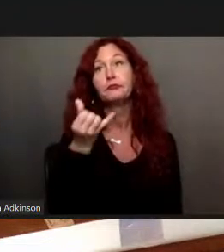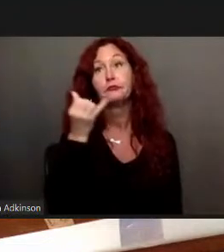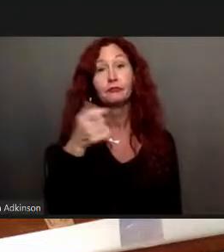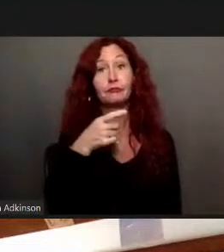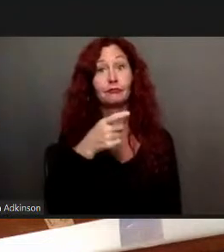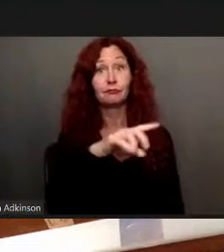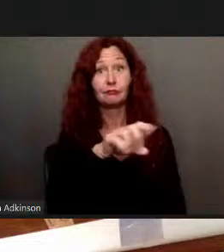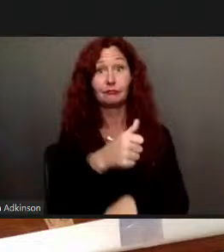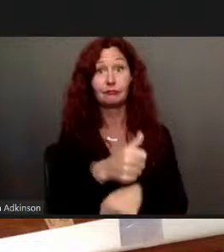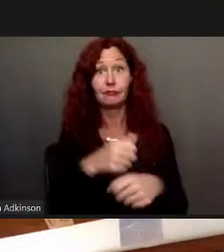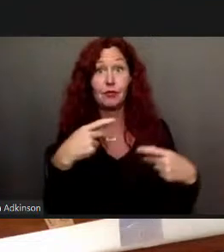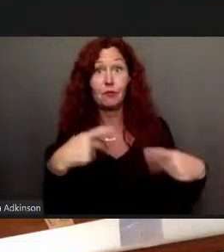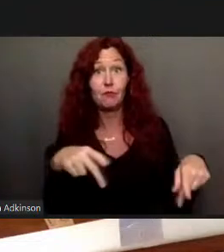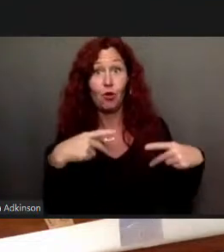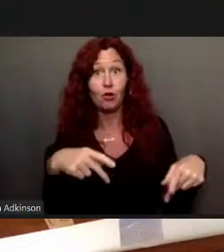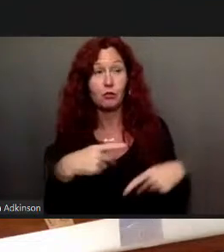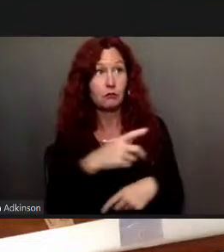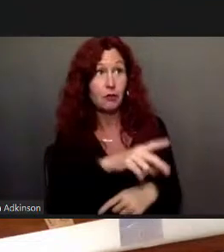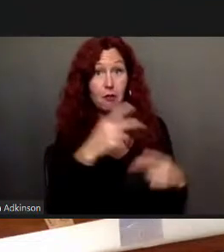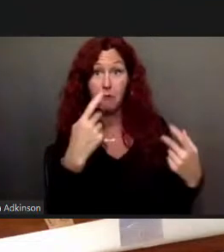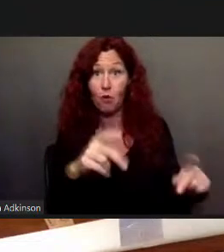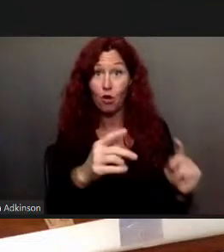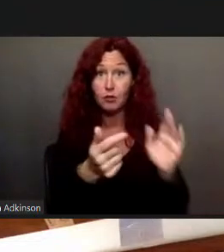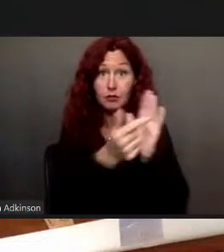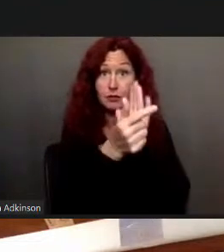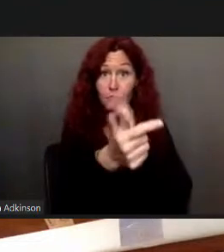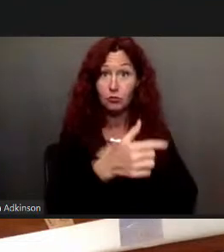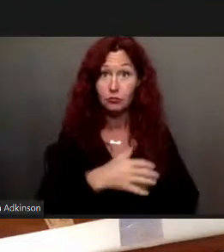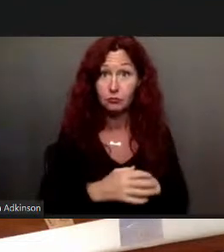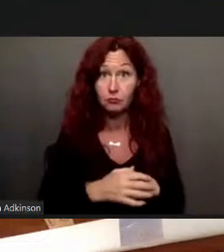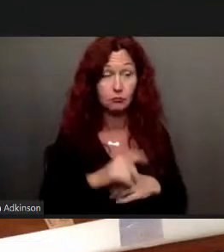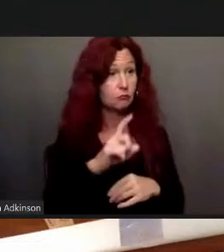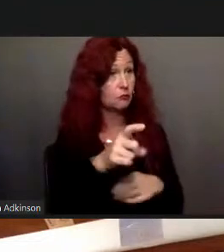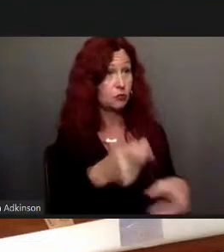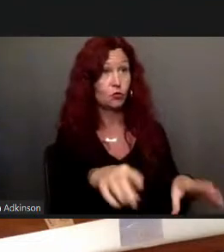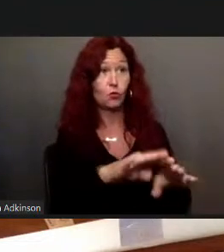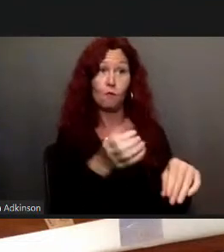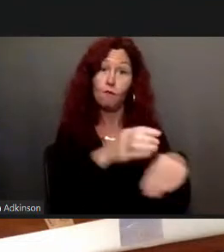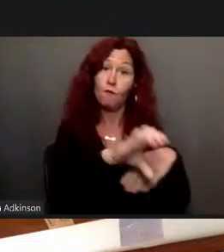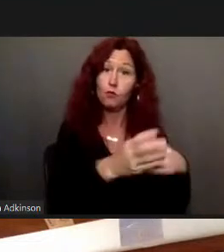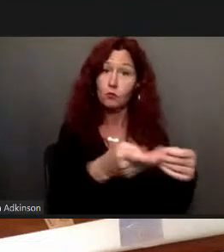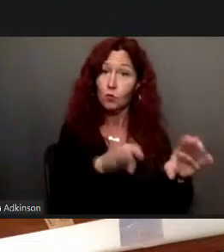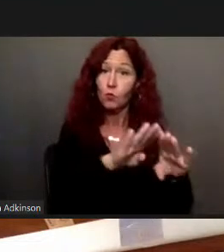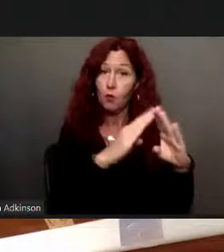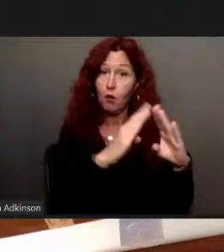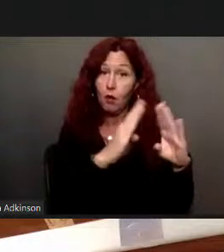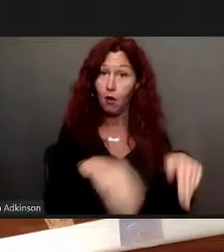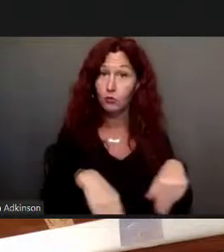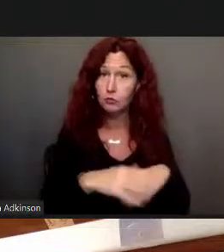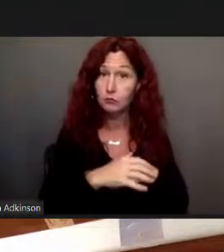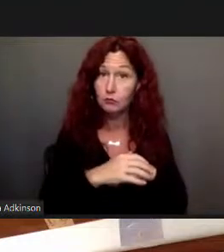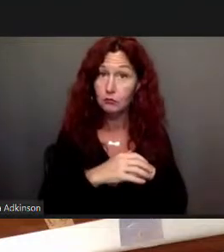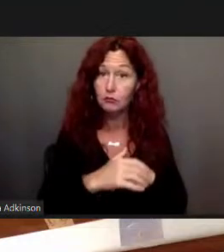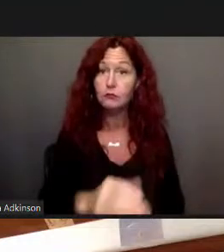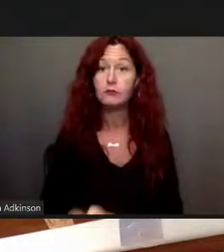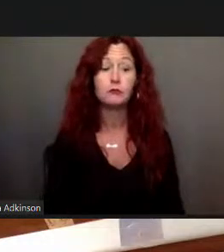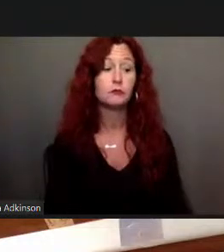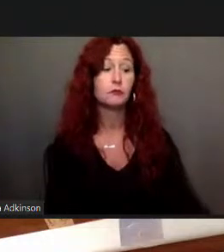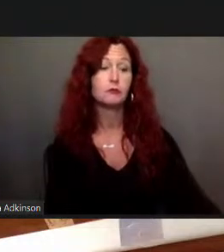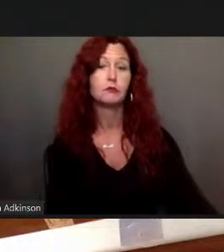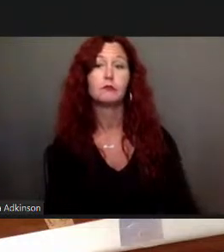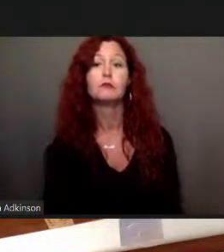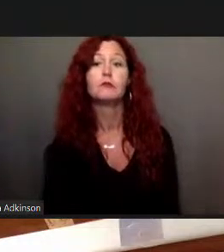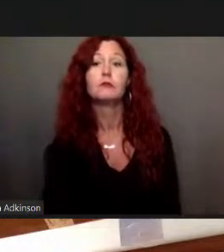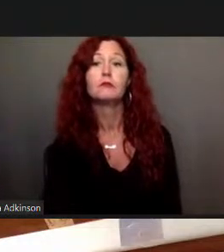are legal, right? And so, you know, that house should have been shut down a long time ago. If we have the same information in Miami-Dade or in